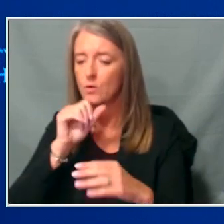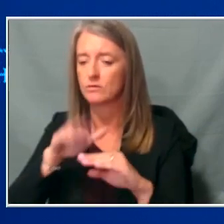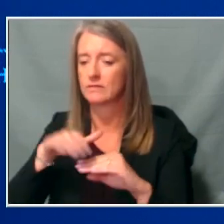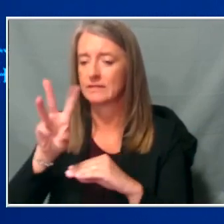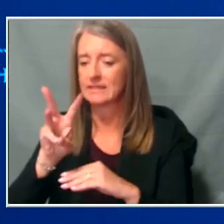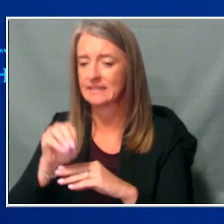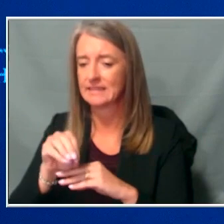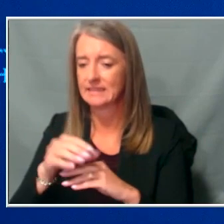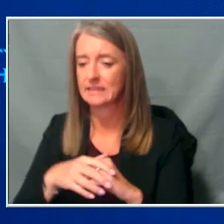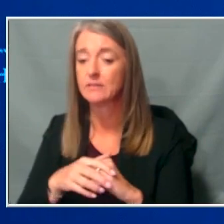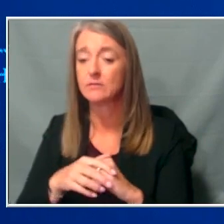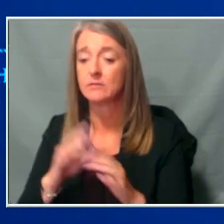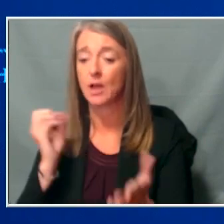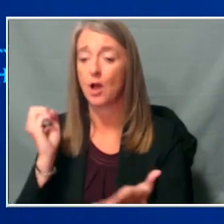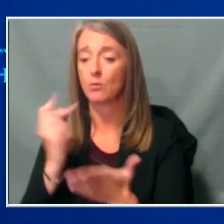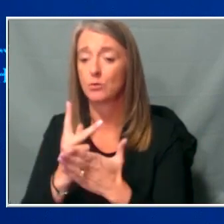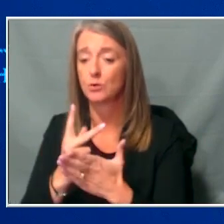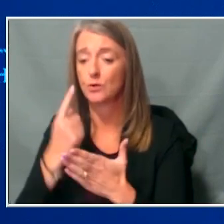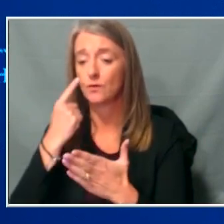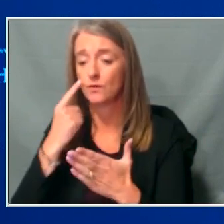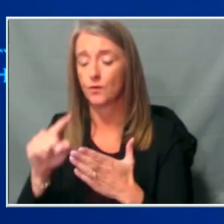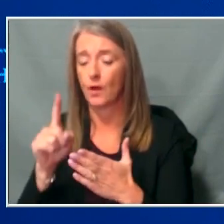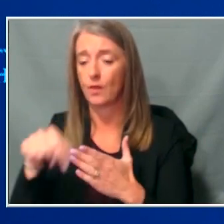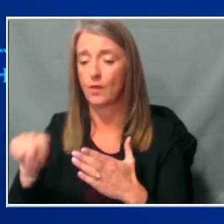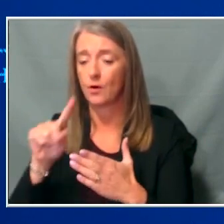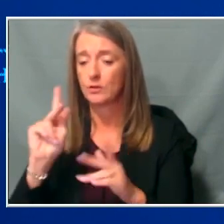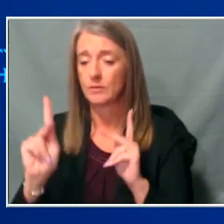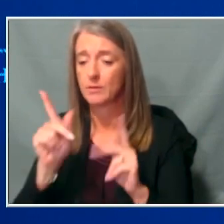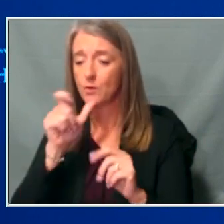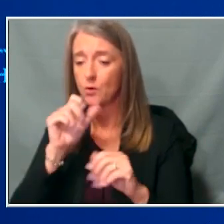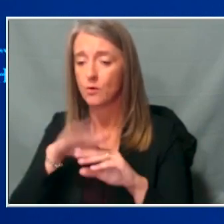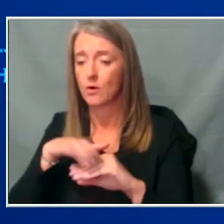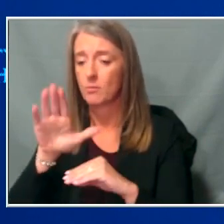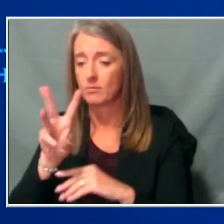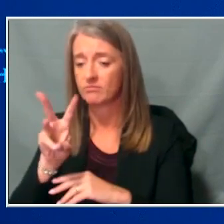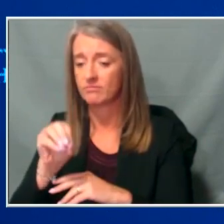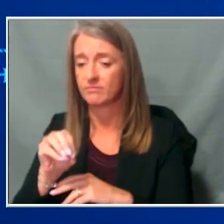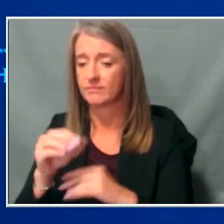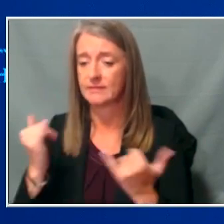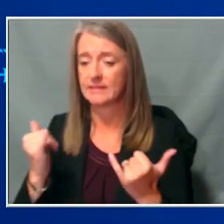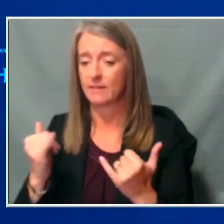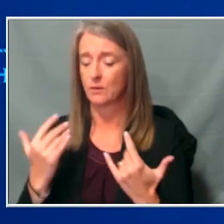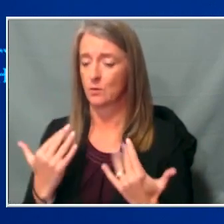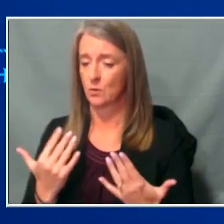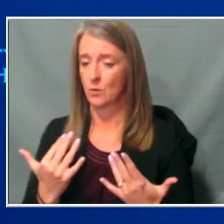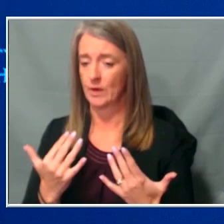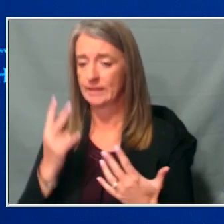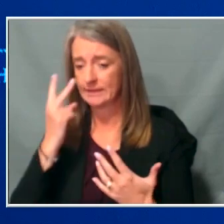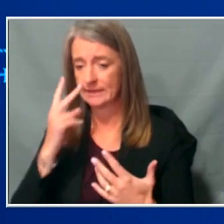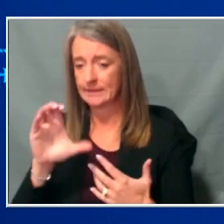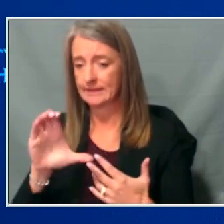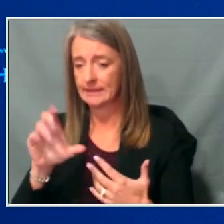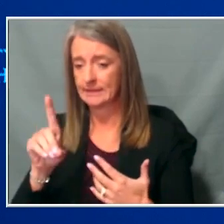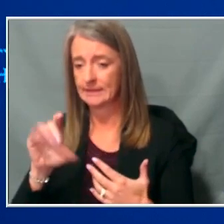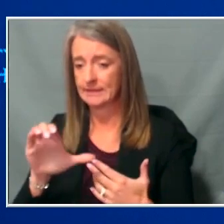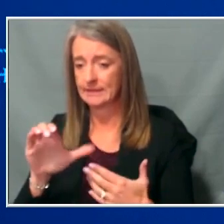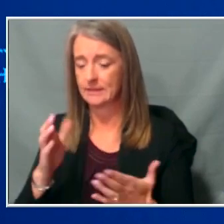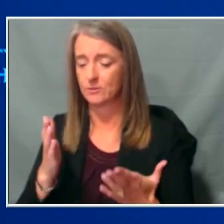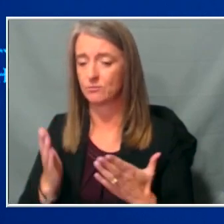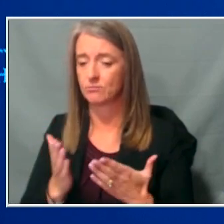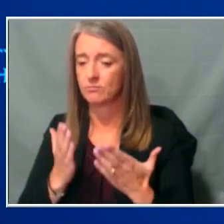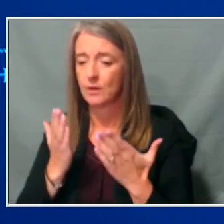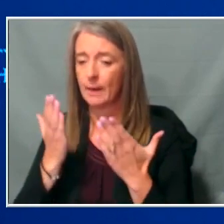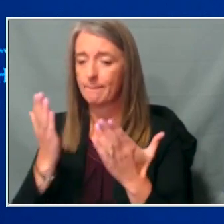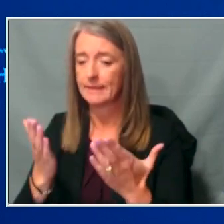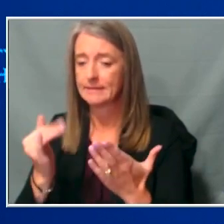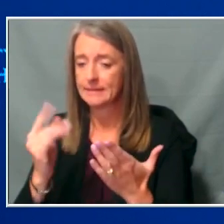is approved for those over 60. Now we just have to wait to see if the CDC recommends it, which